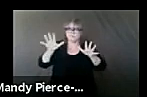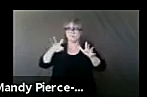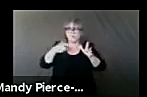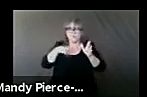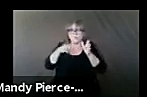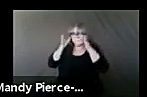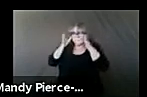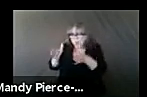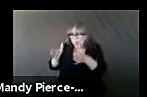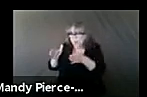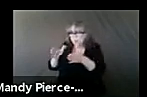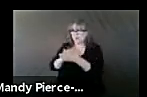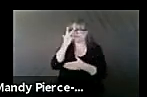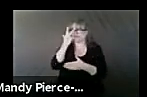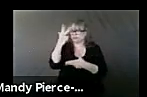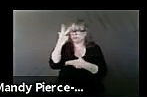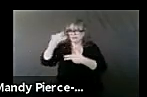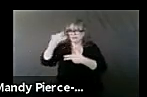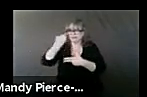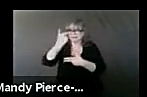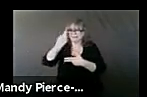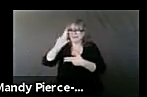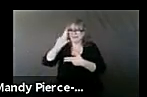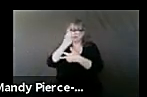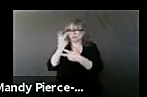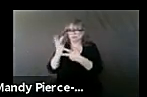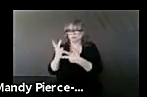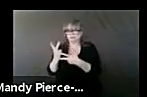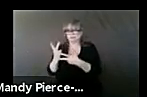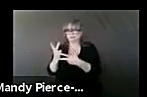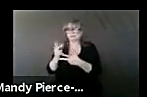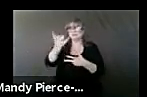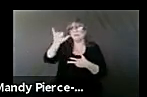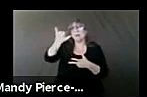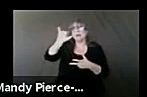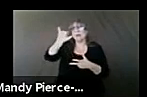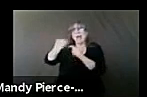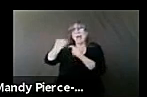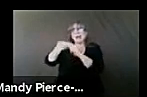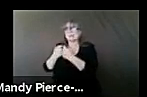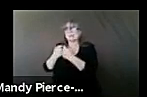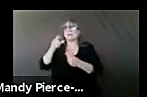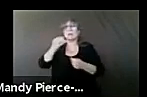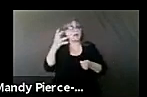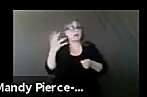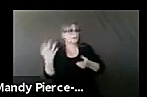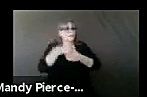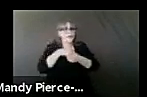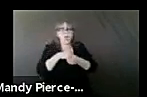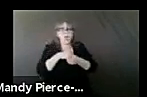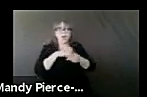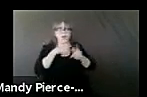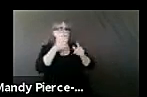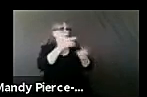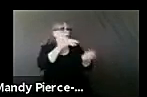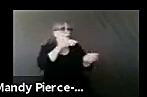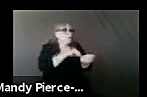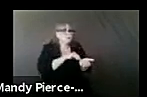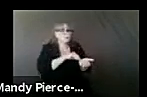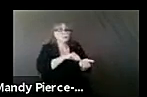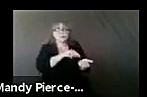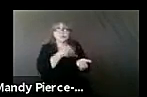those doctors and nurses who are taking care of patients on the front line. It's very important that they stay unbiased and